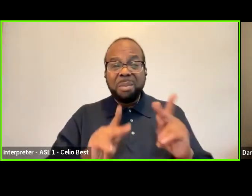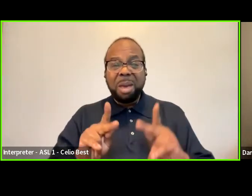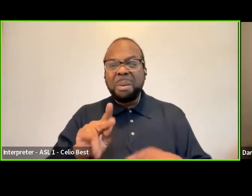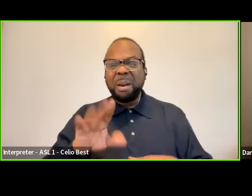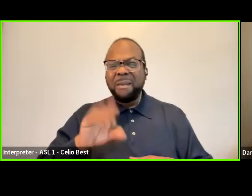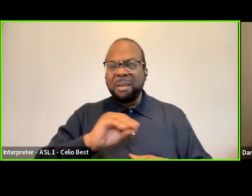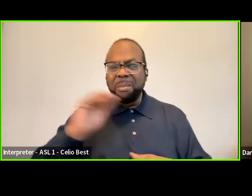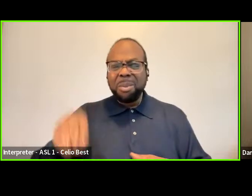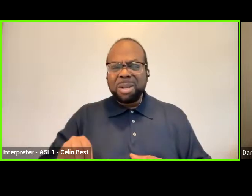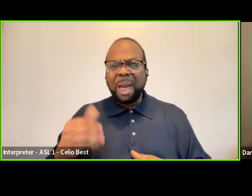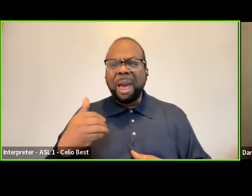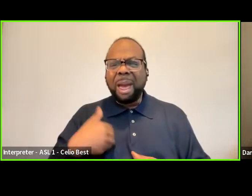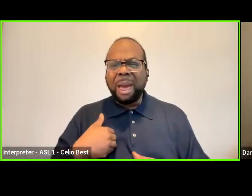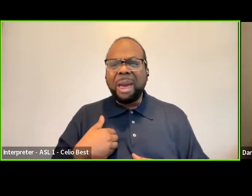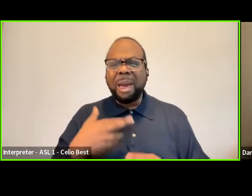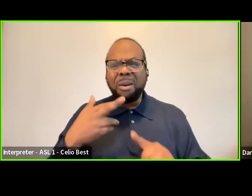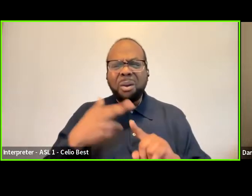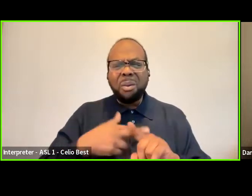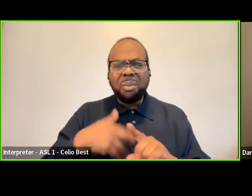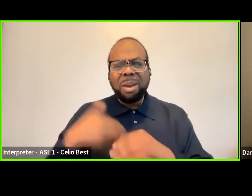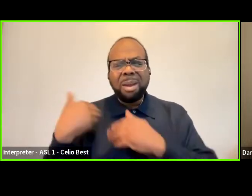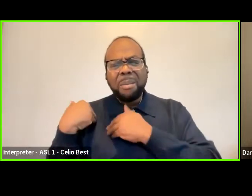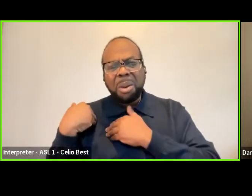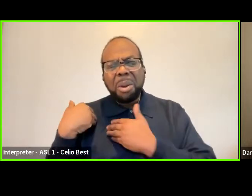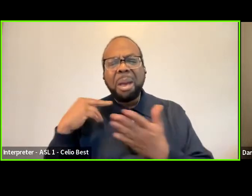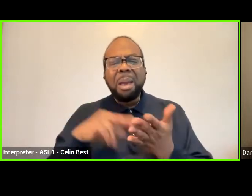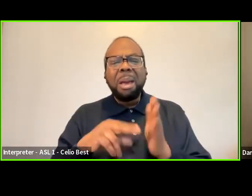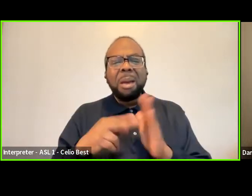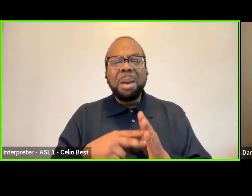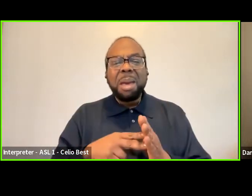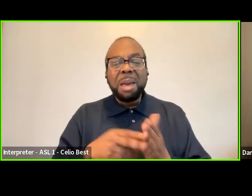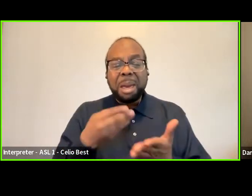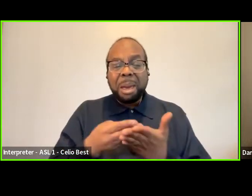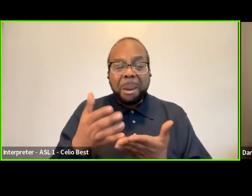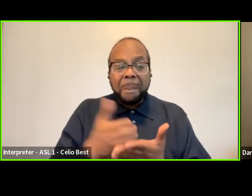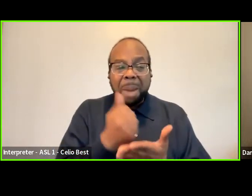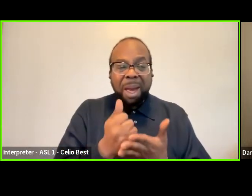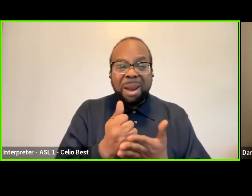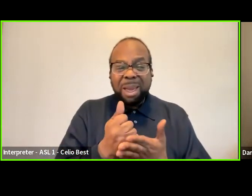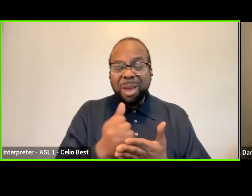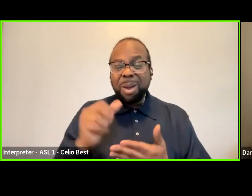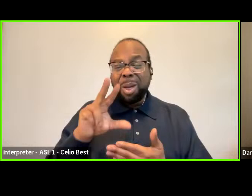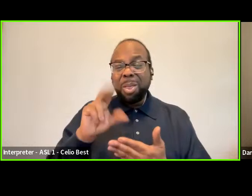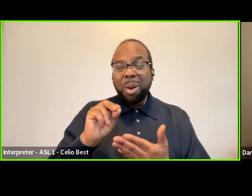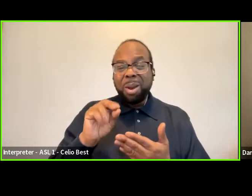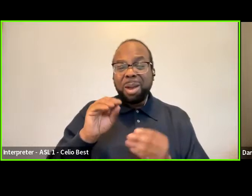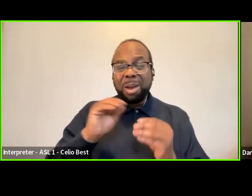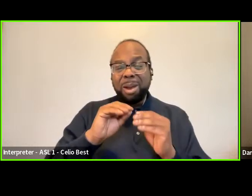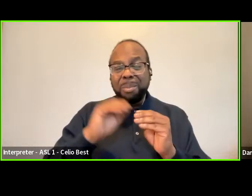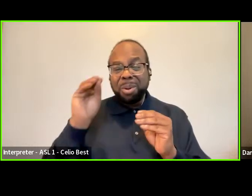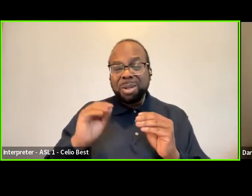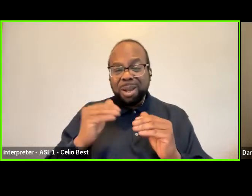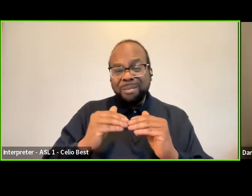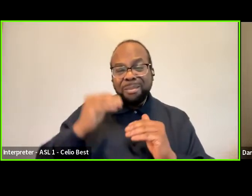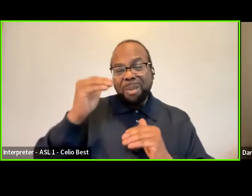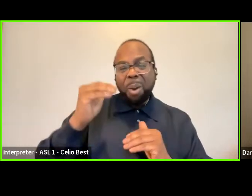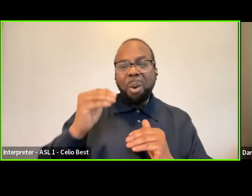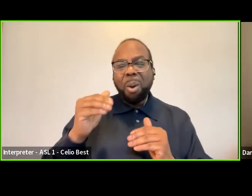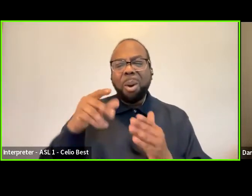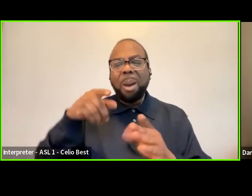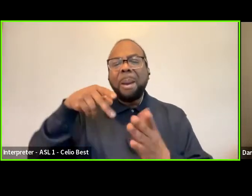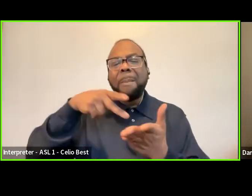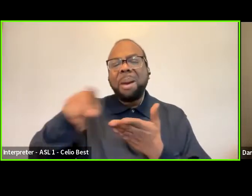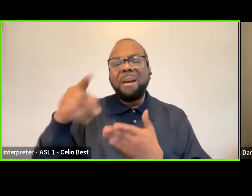which means that they pay more than 30% of their income in rent. And in so many neighborhoods, these percentages are even